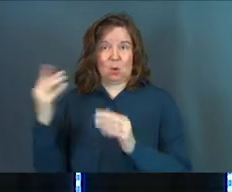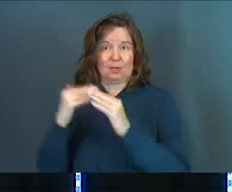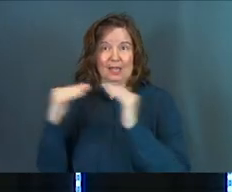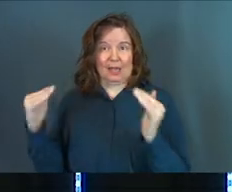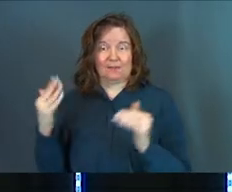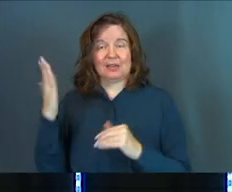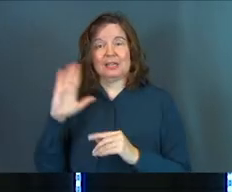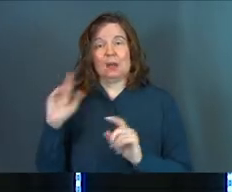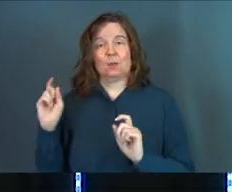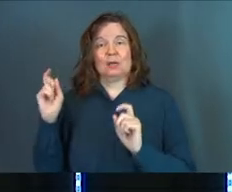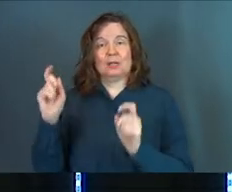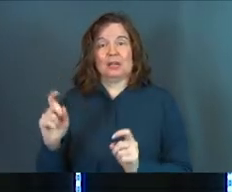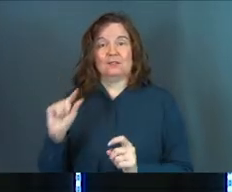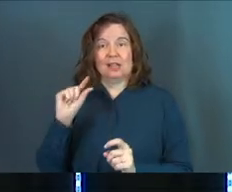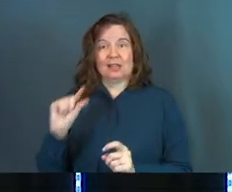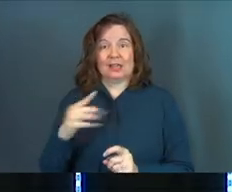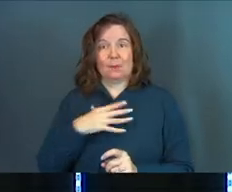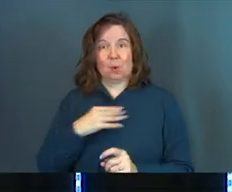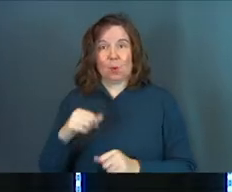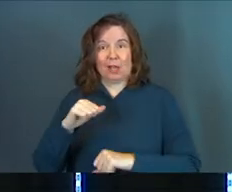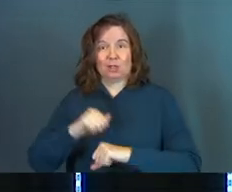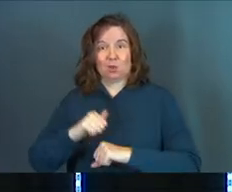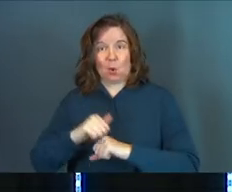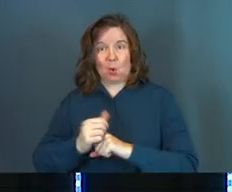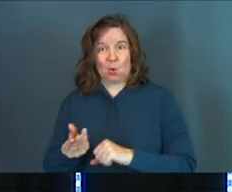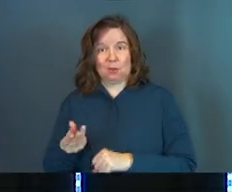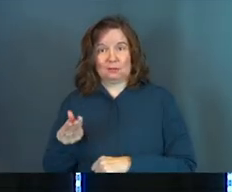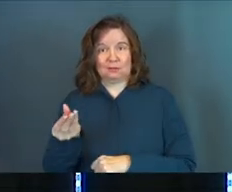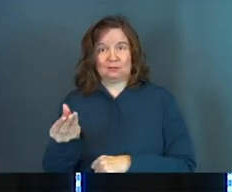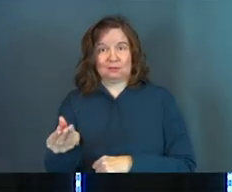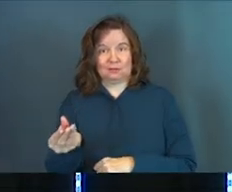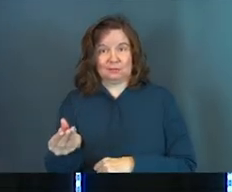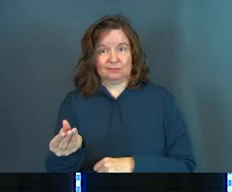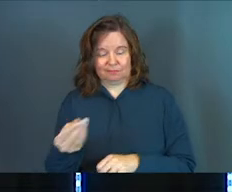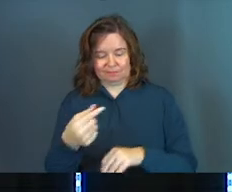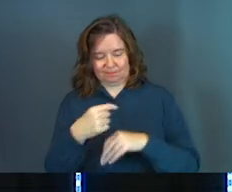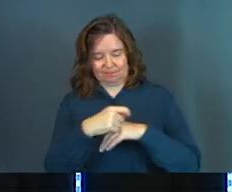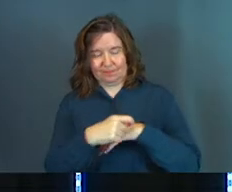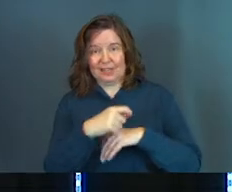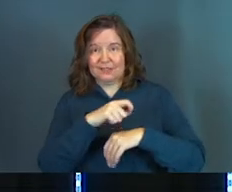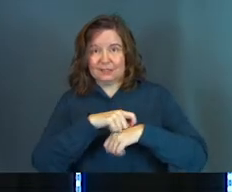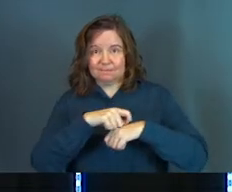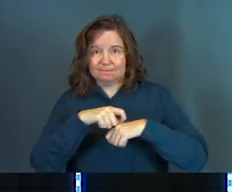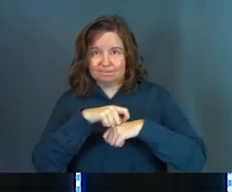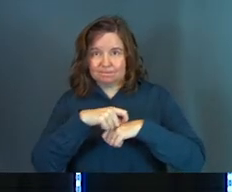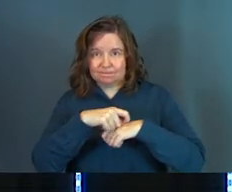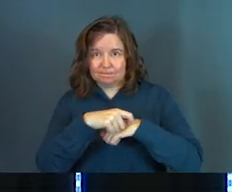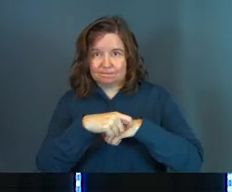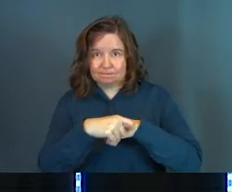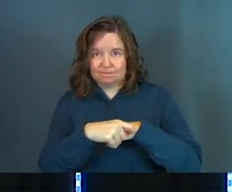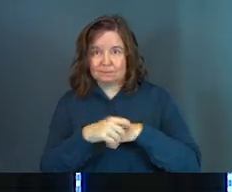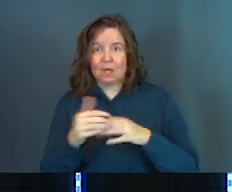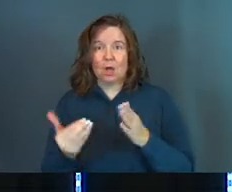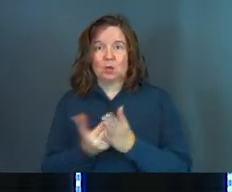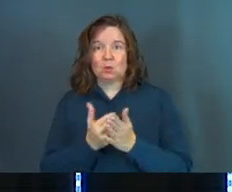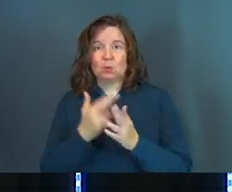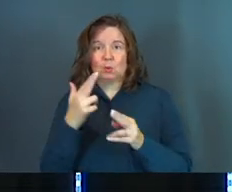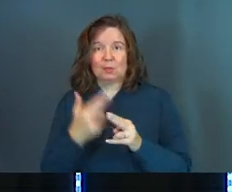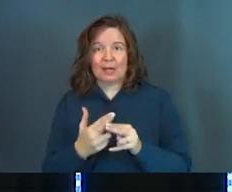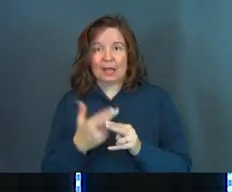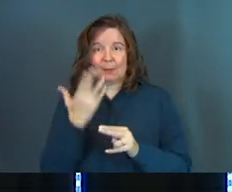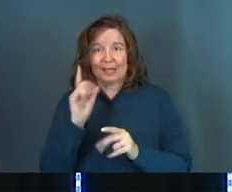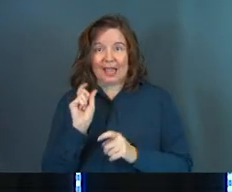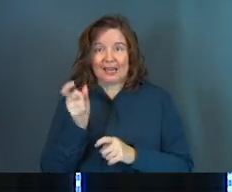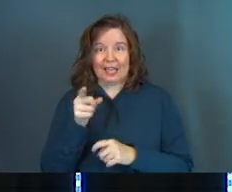heaven, is God's going to give you a little white stone. And it's going to have etched into that stone a new name that